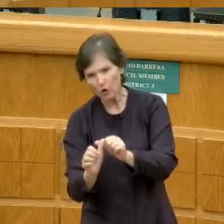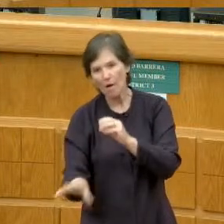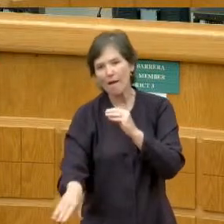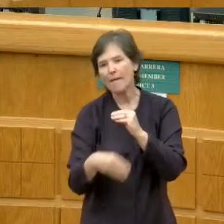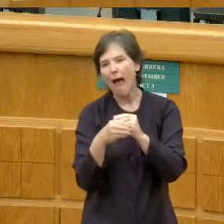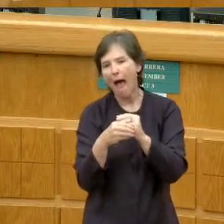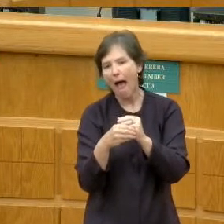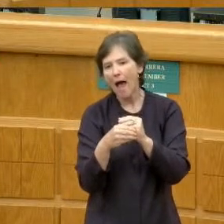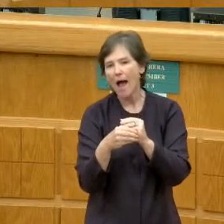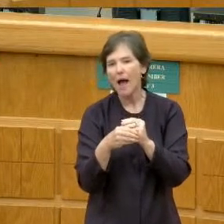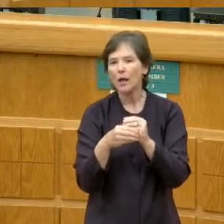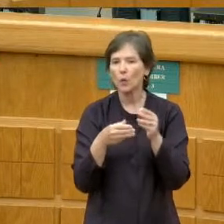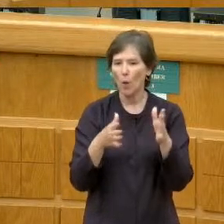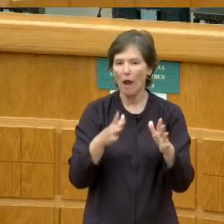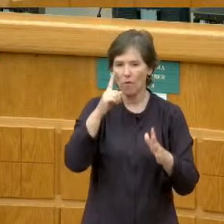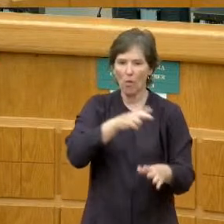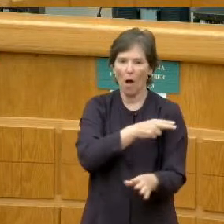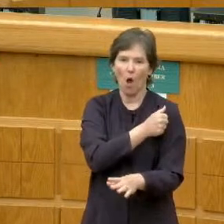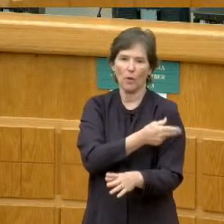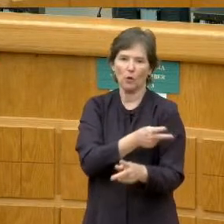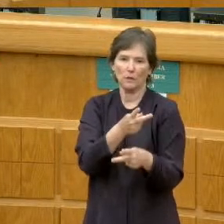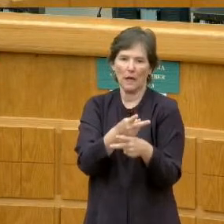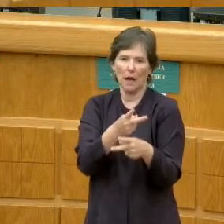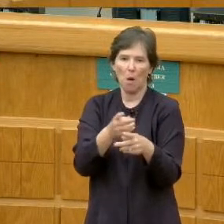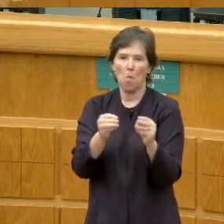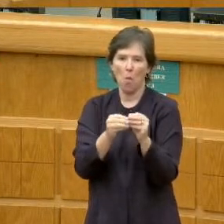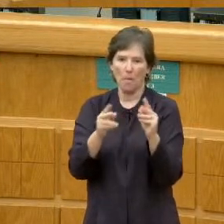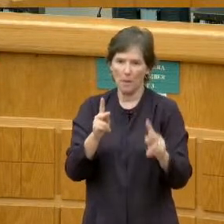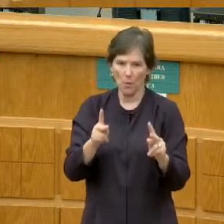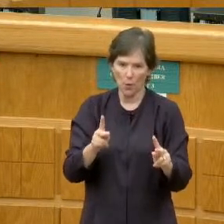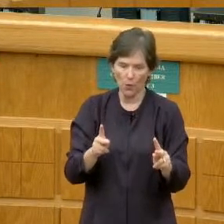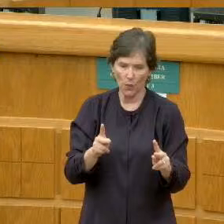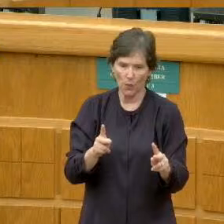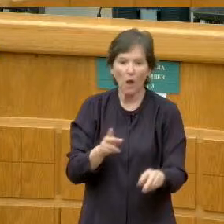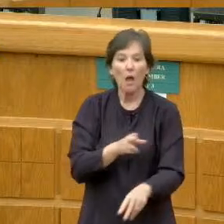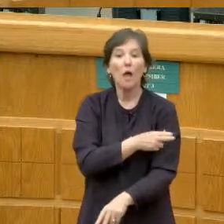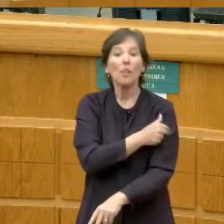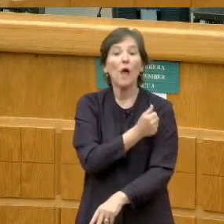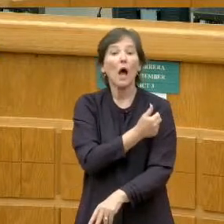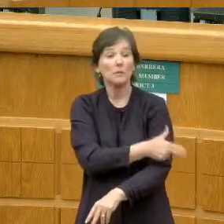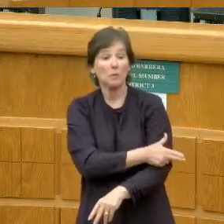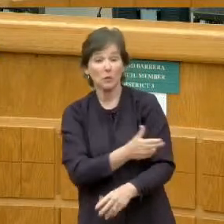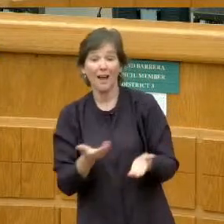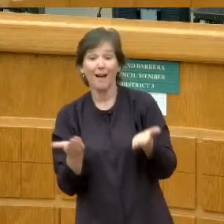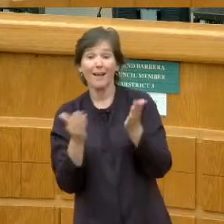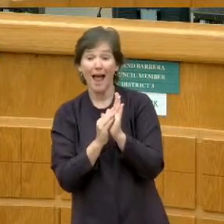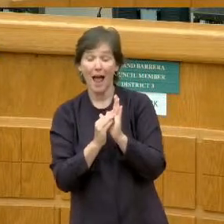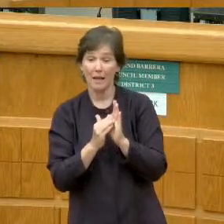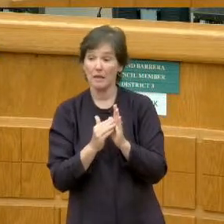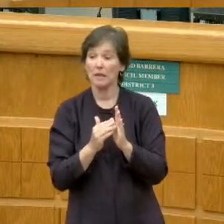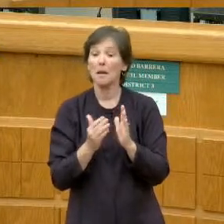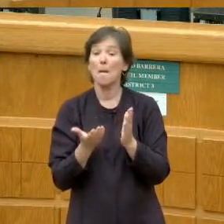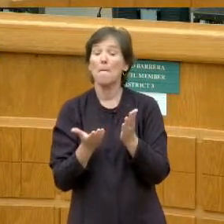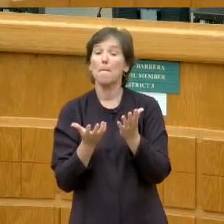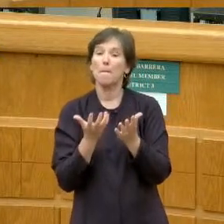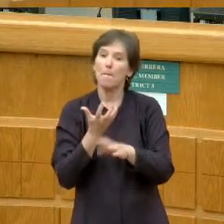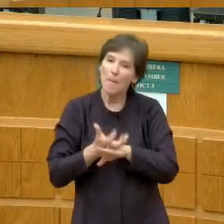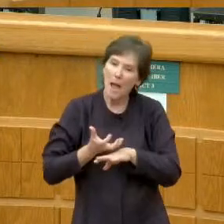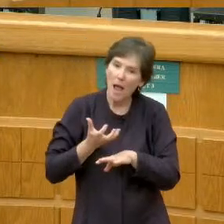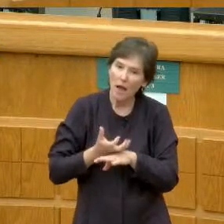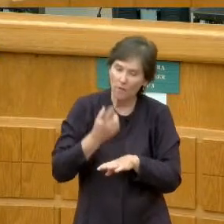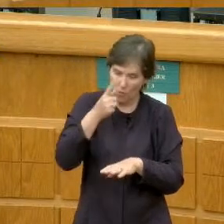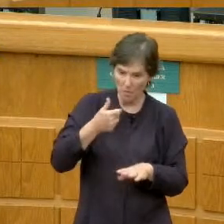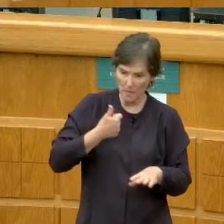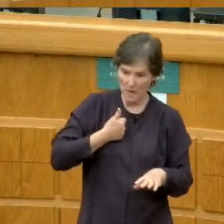things are still really constrained. They again renewed their request and their urgency to me as the